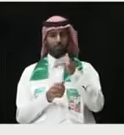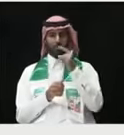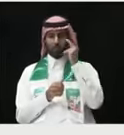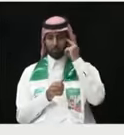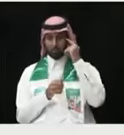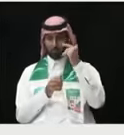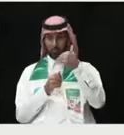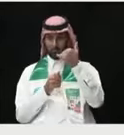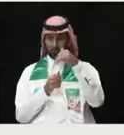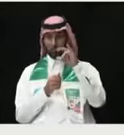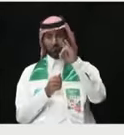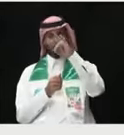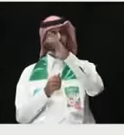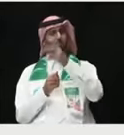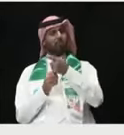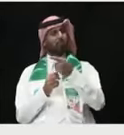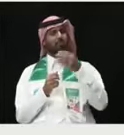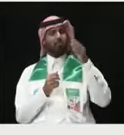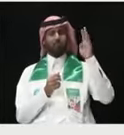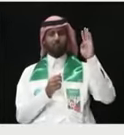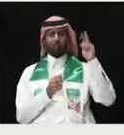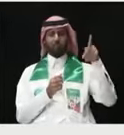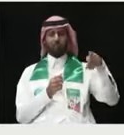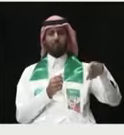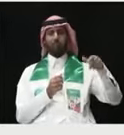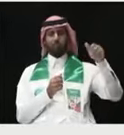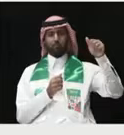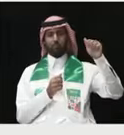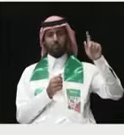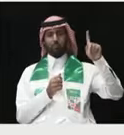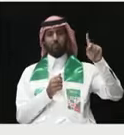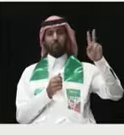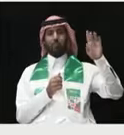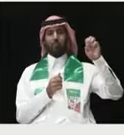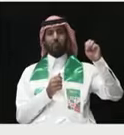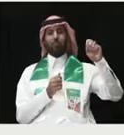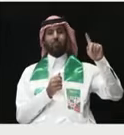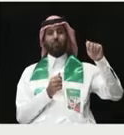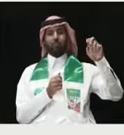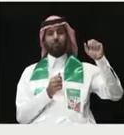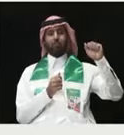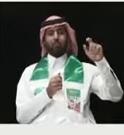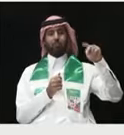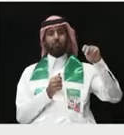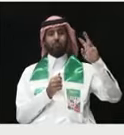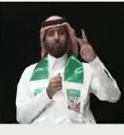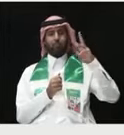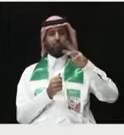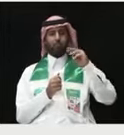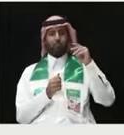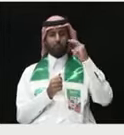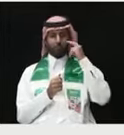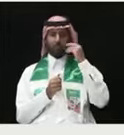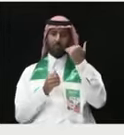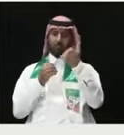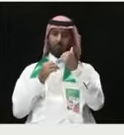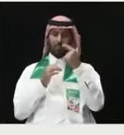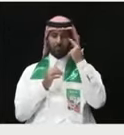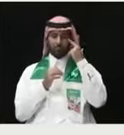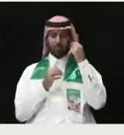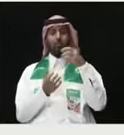Pakistan? We have a did. It happened in the past because we went or visited